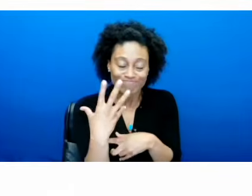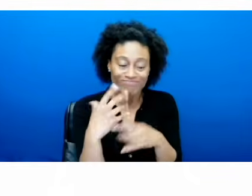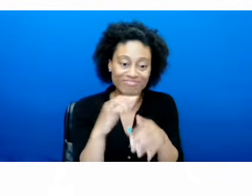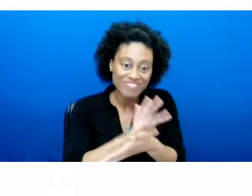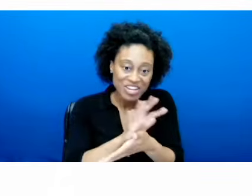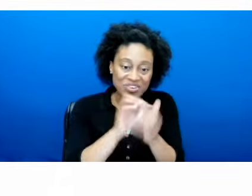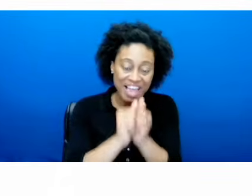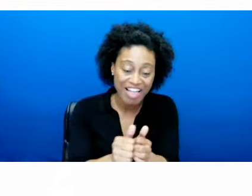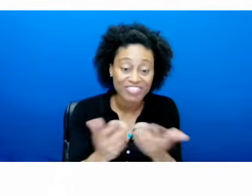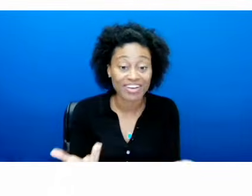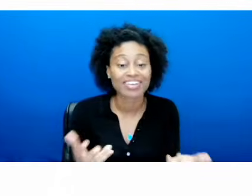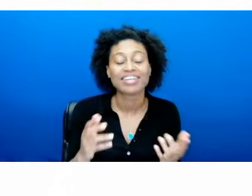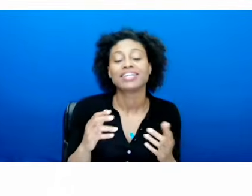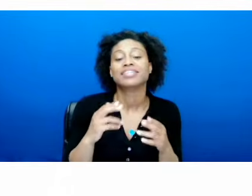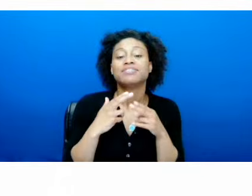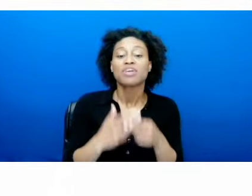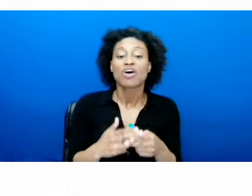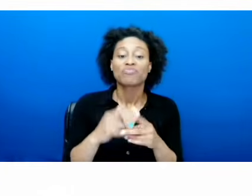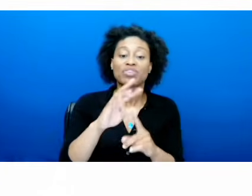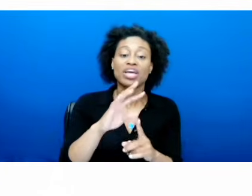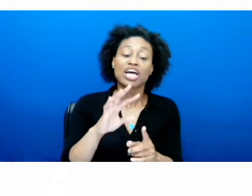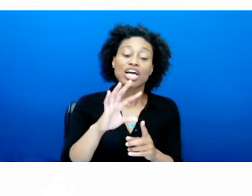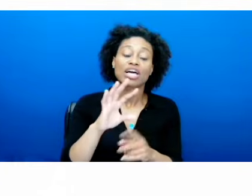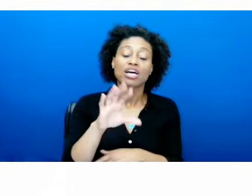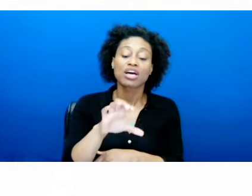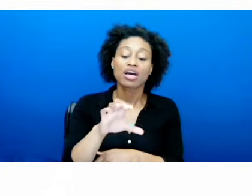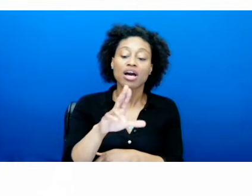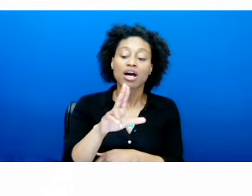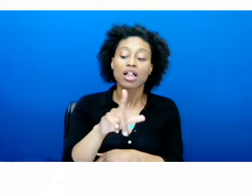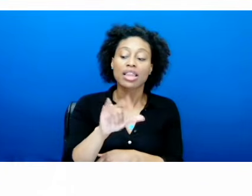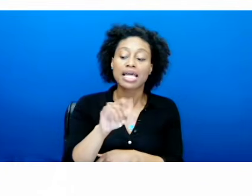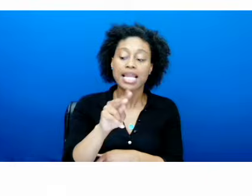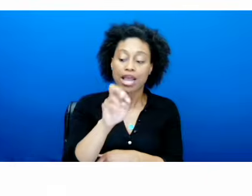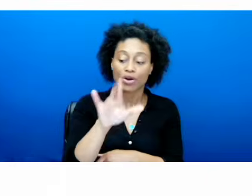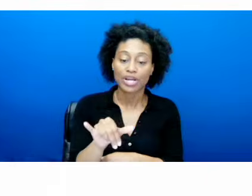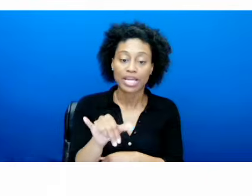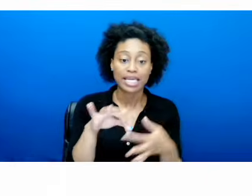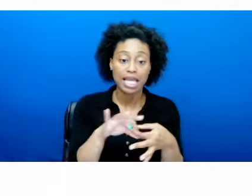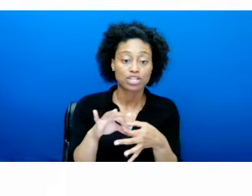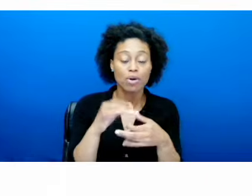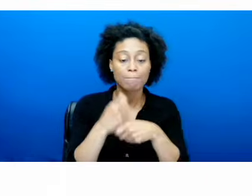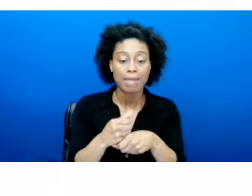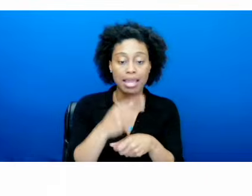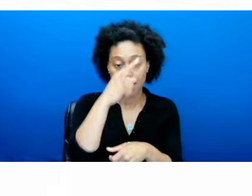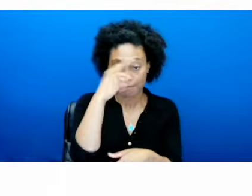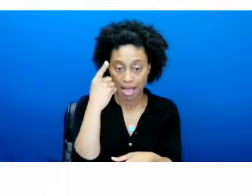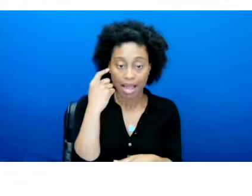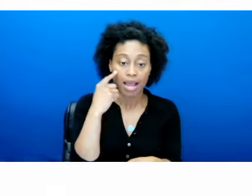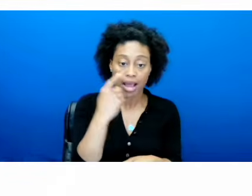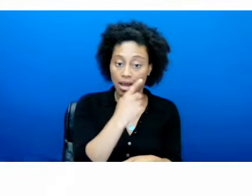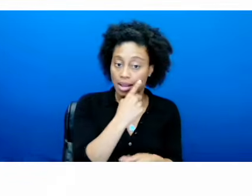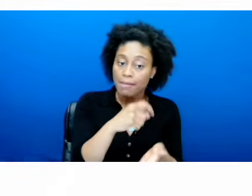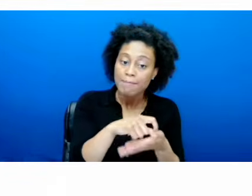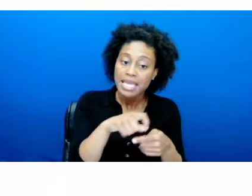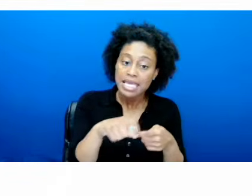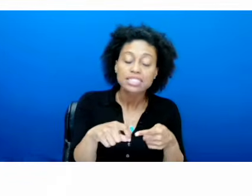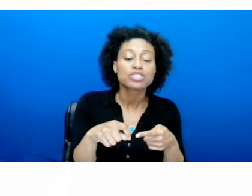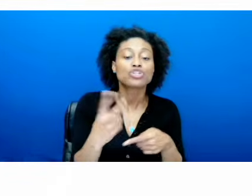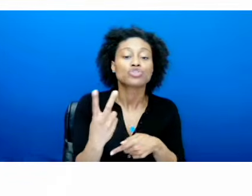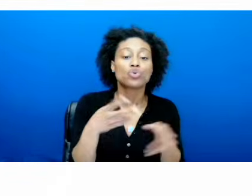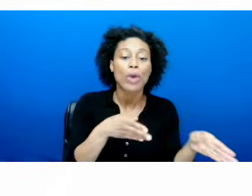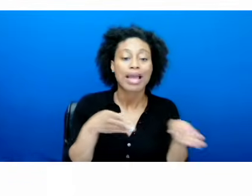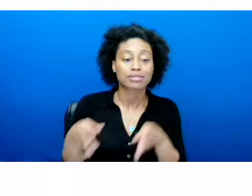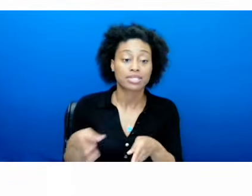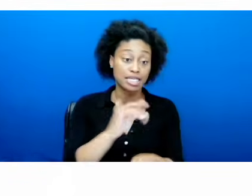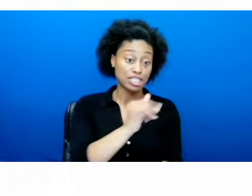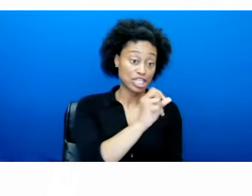a culinary connection, where we're going to be making black-eyed peas 2 ways. Jess is going to be showing us how